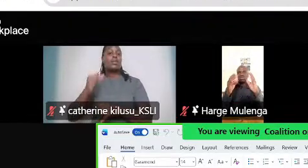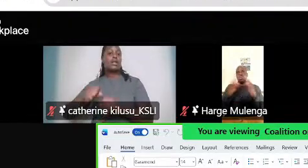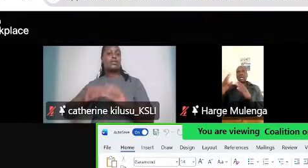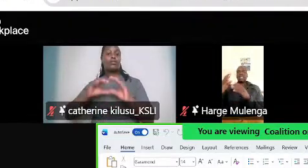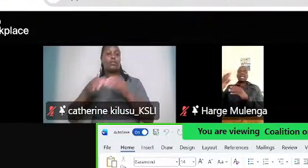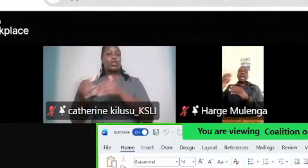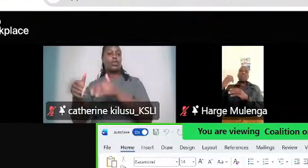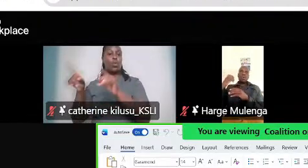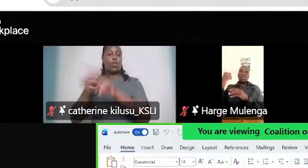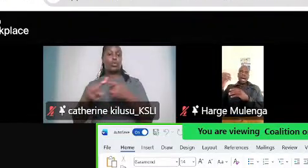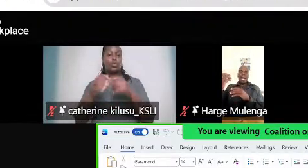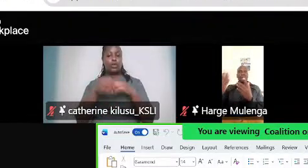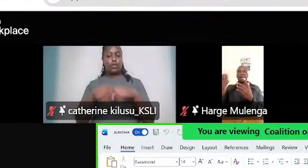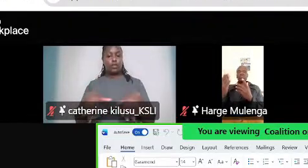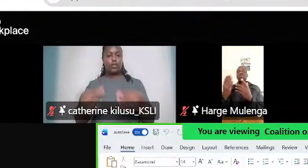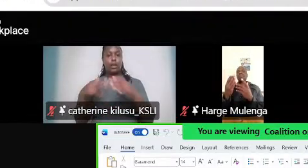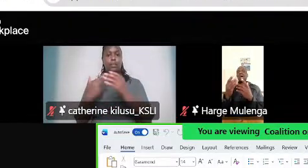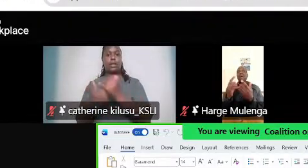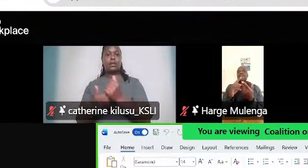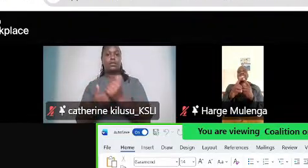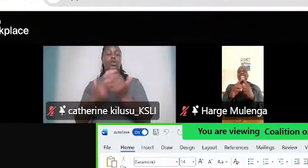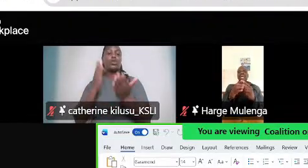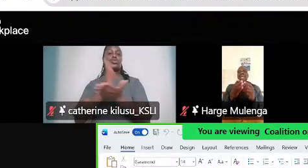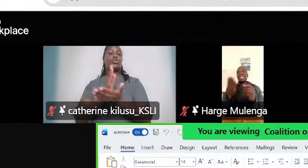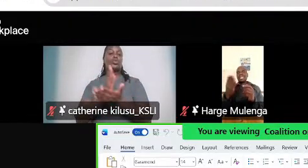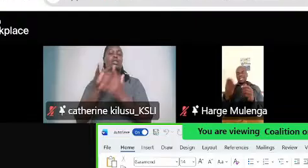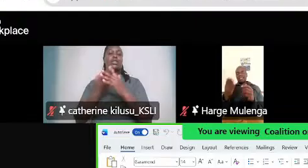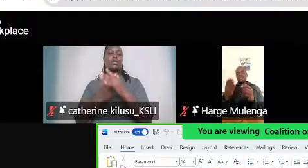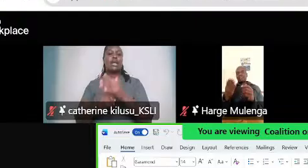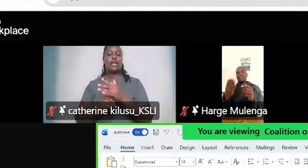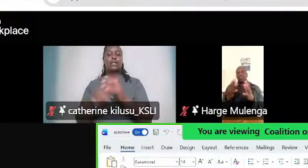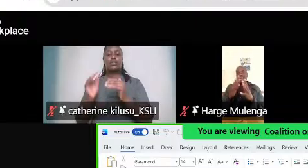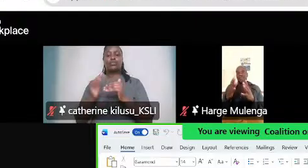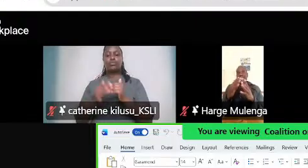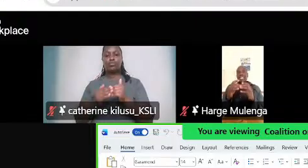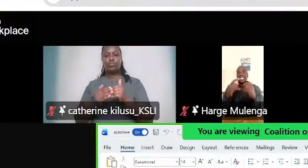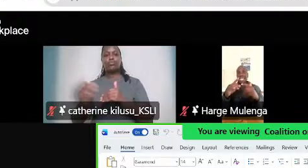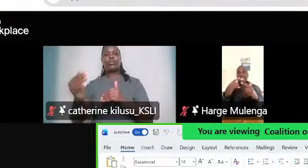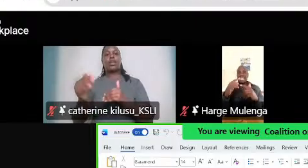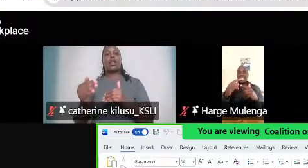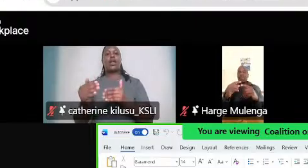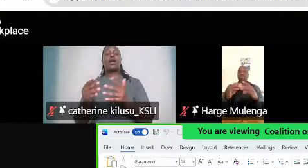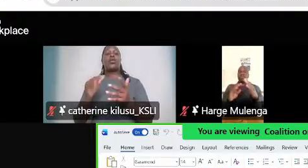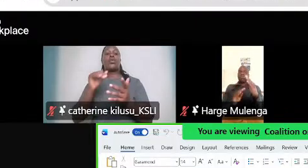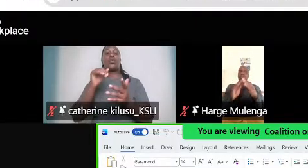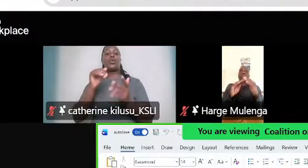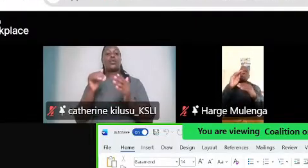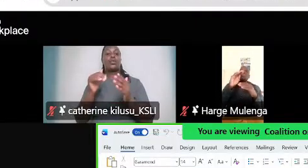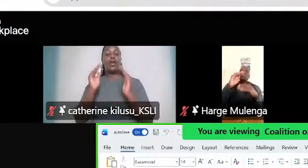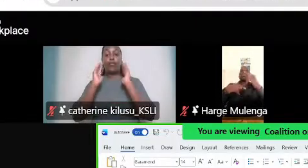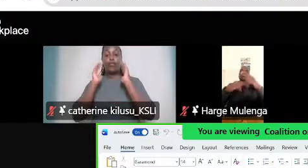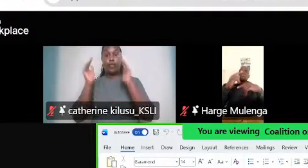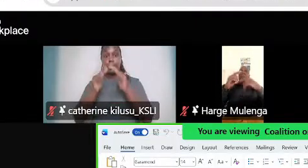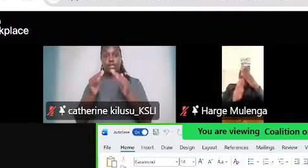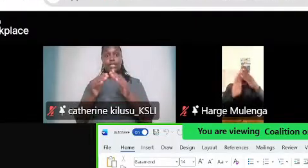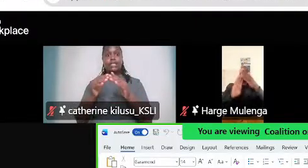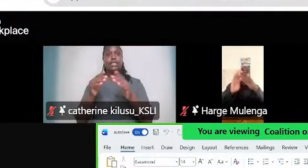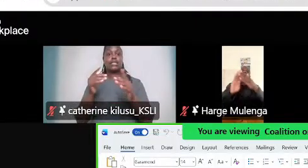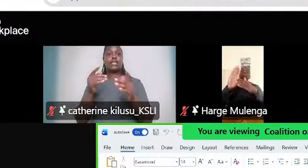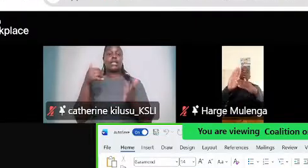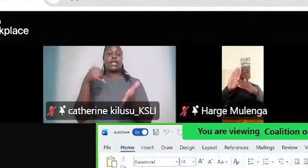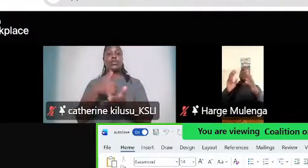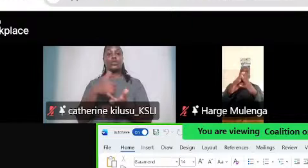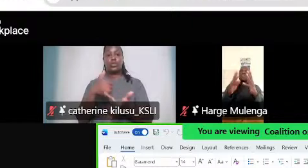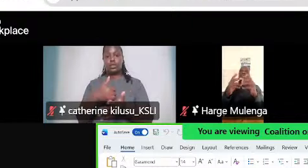development partners to really begin to move beyond rhetoric and towards intentional, inclusive,